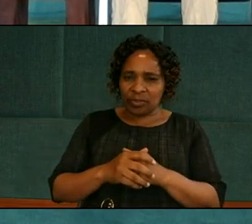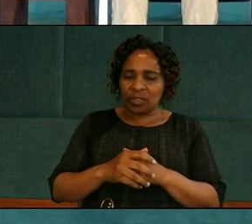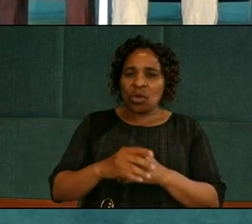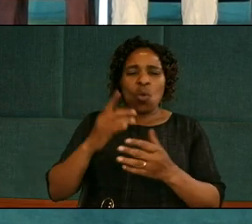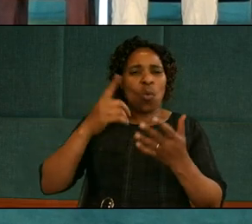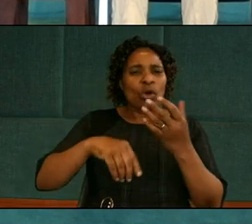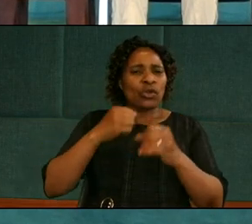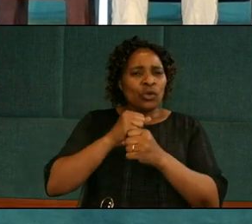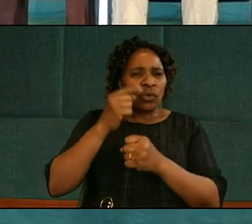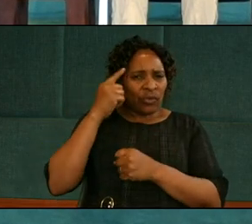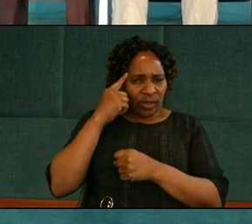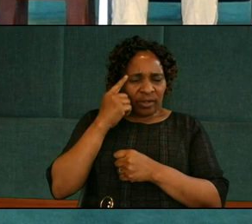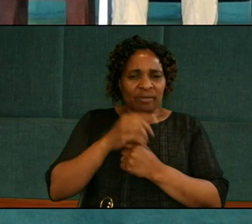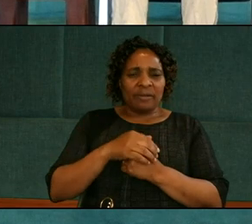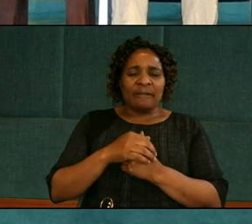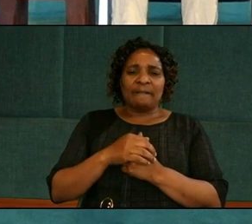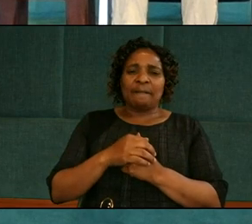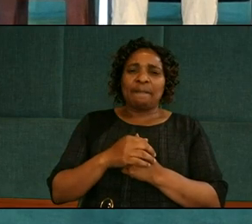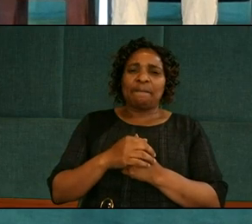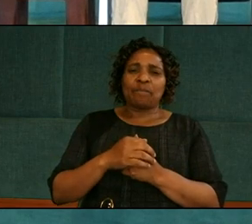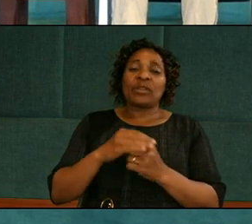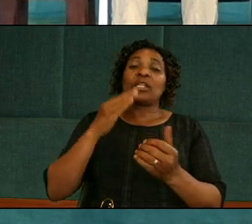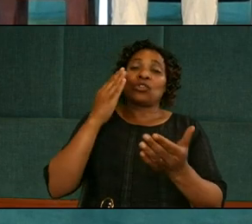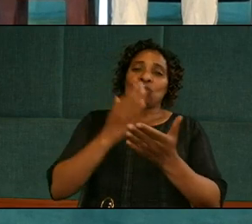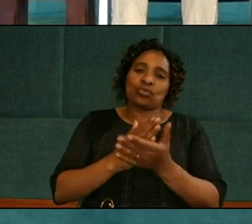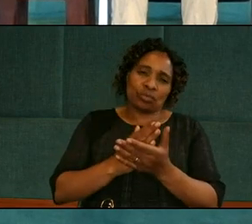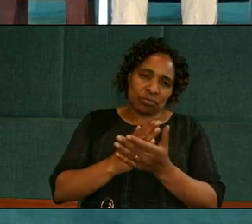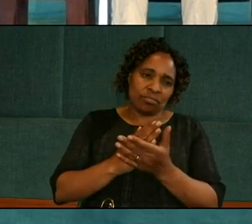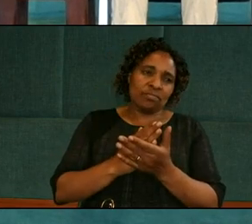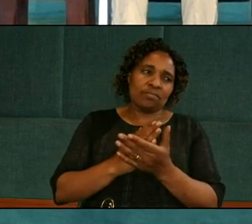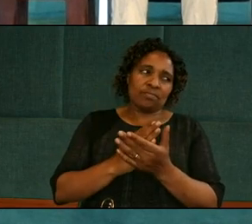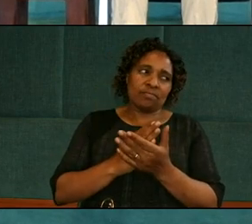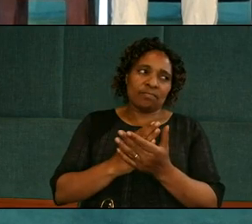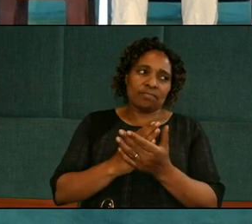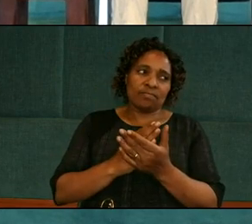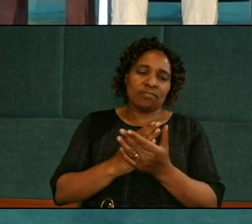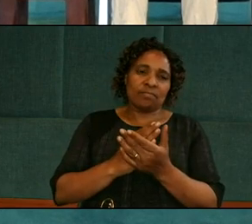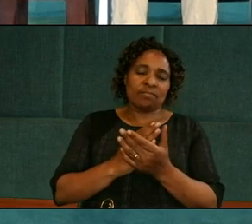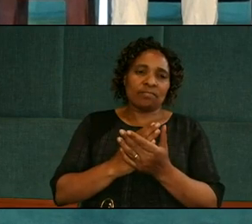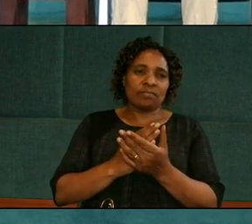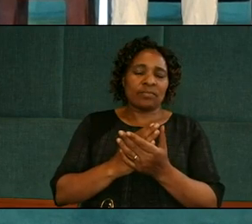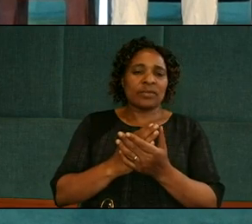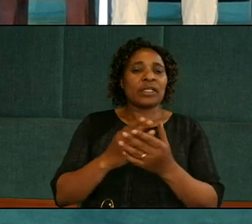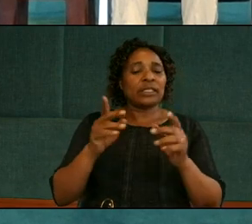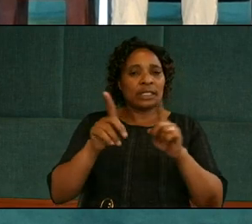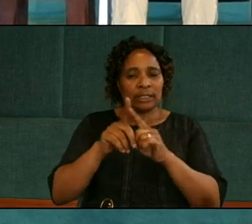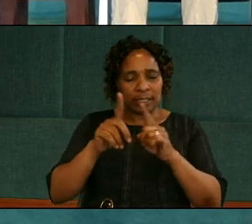do you guys think? It's true. How so?